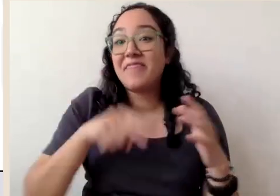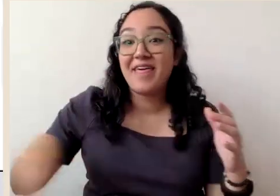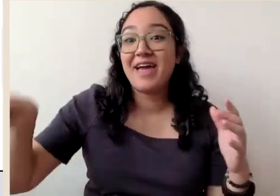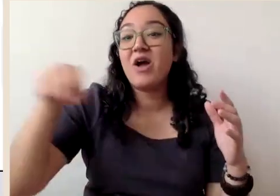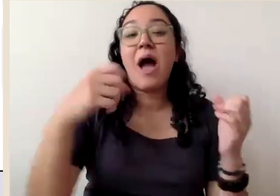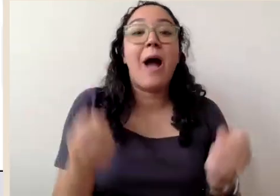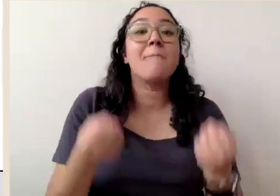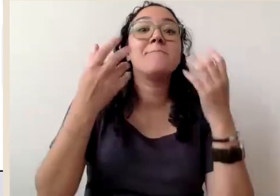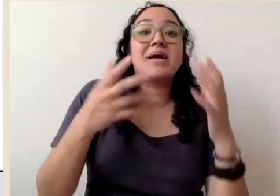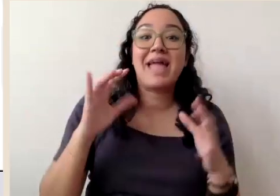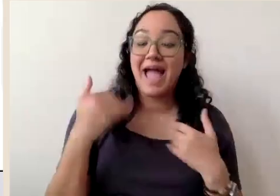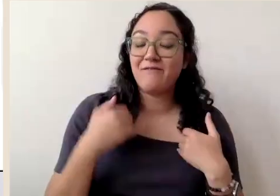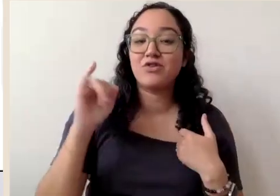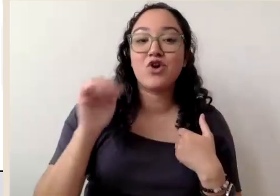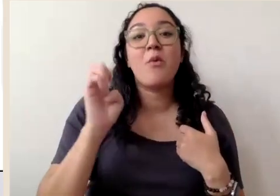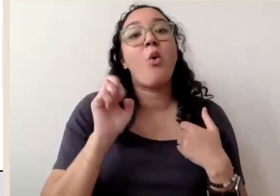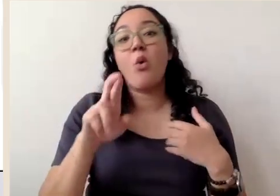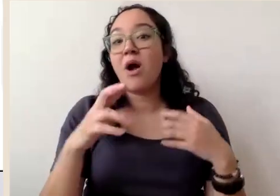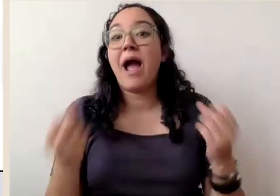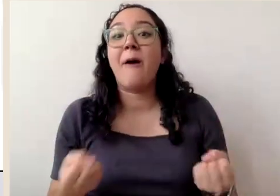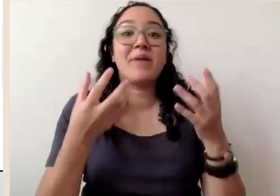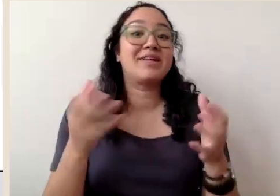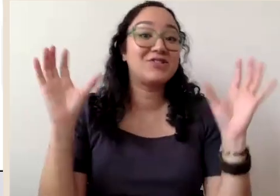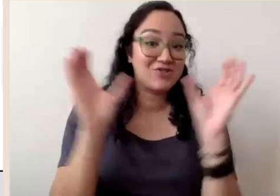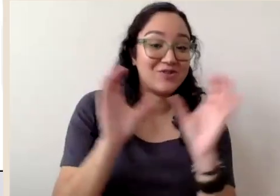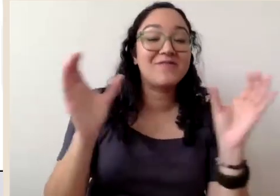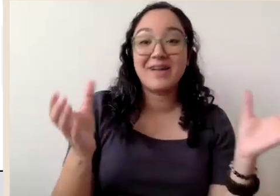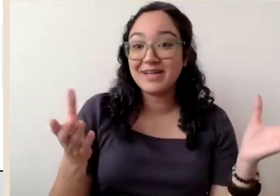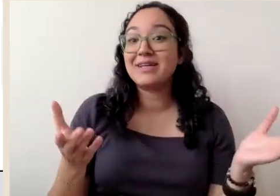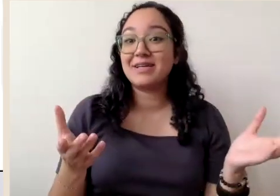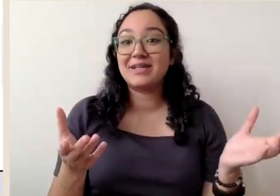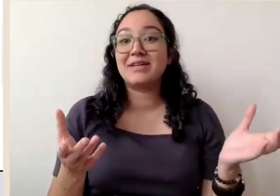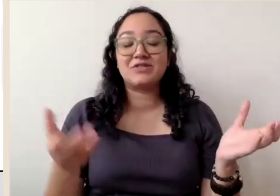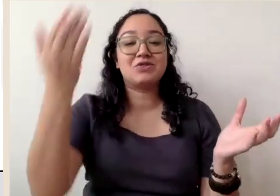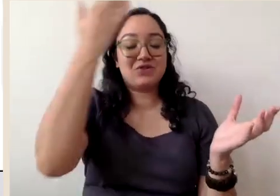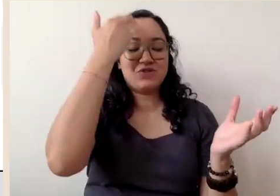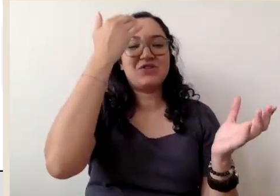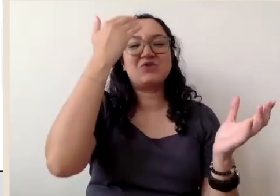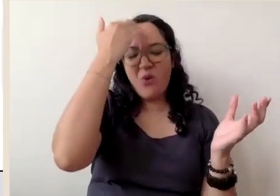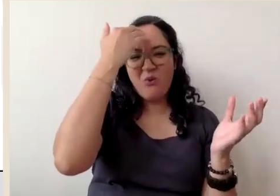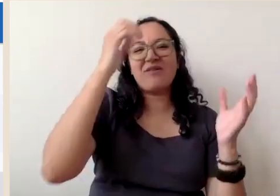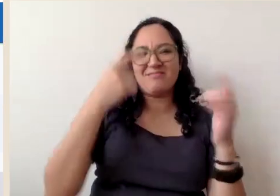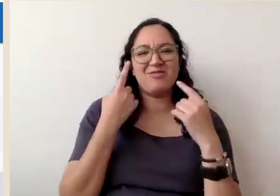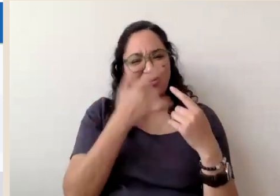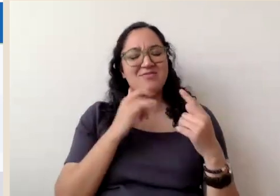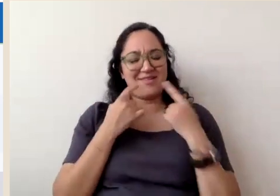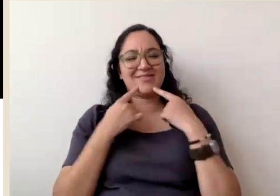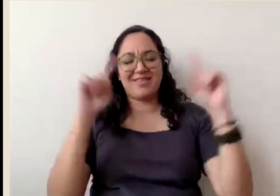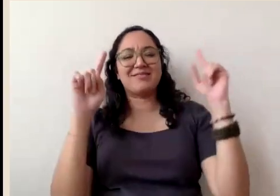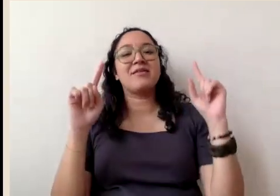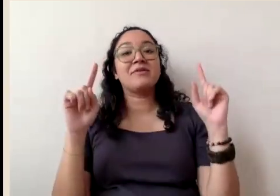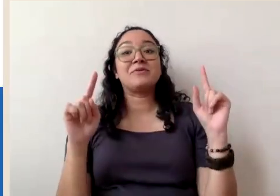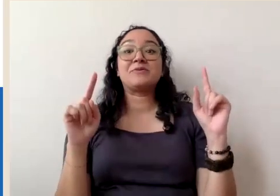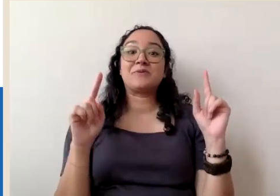that are certified as well. Probably the three biggest things I'm seeing here, knowing that our training has been successful. So